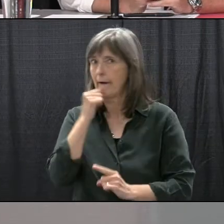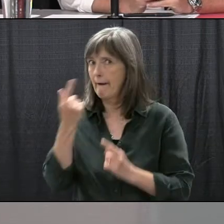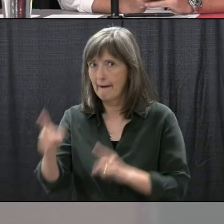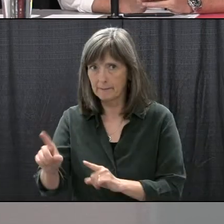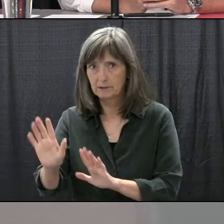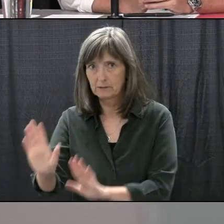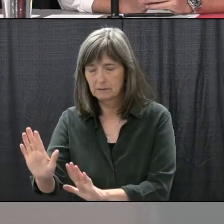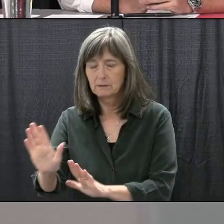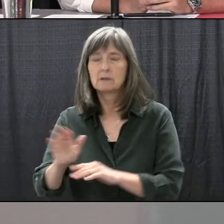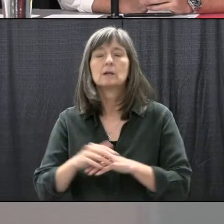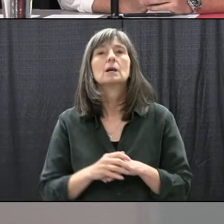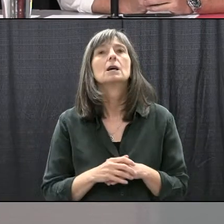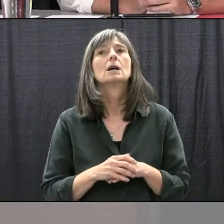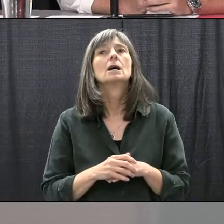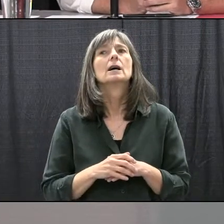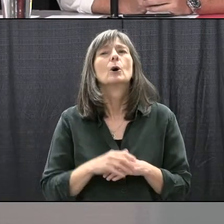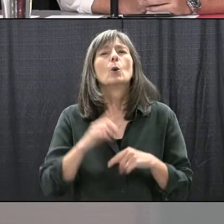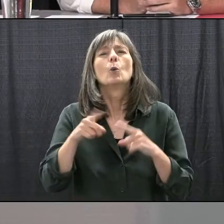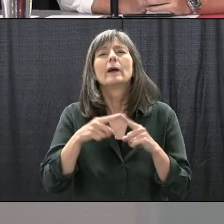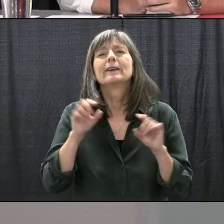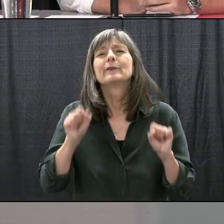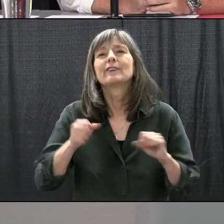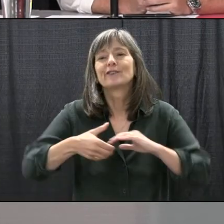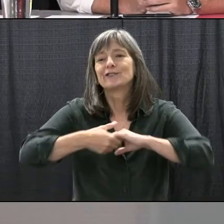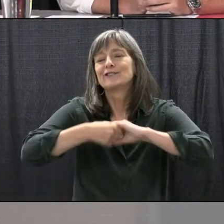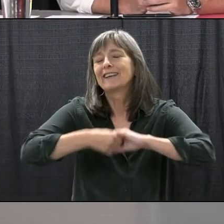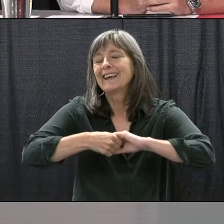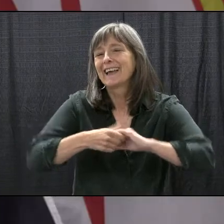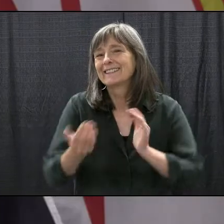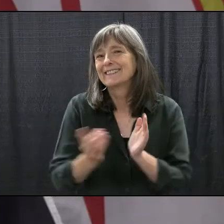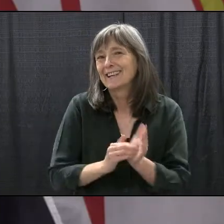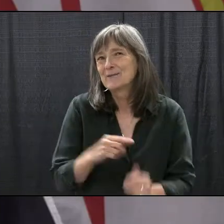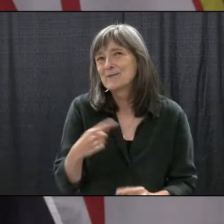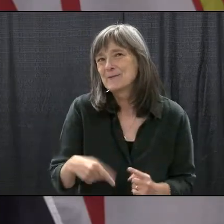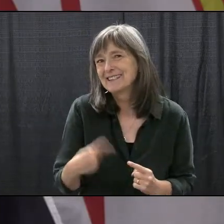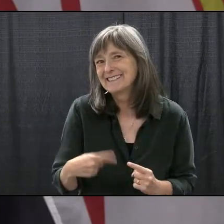when can we start shaking hands again?